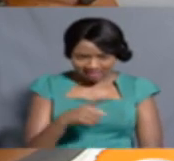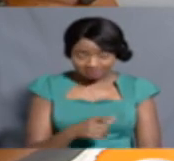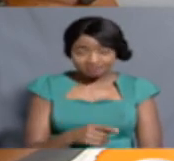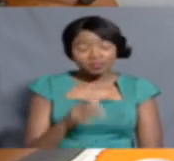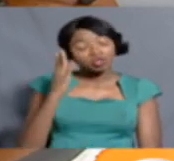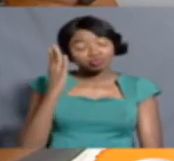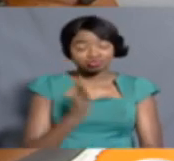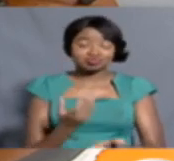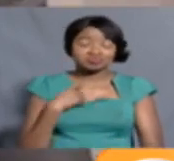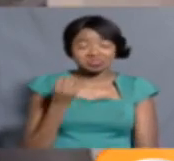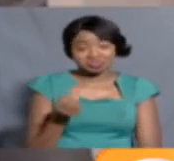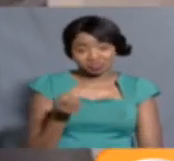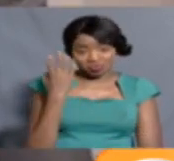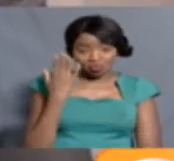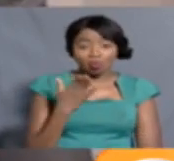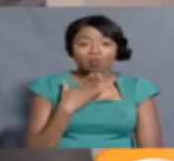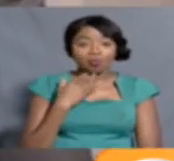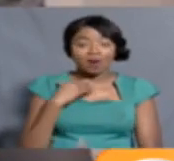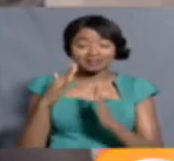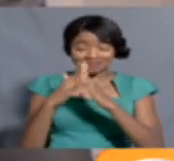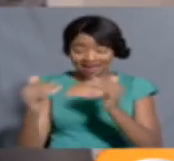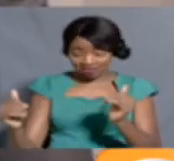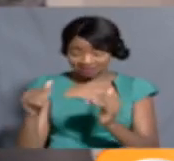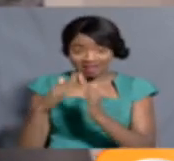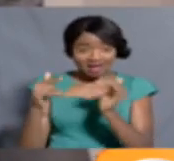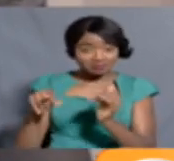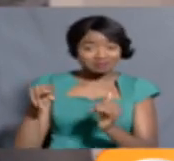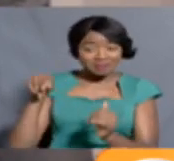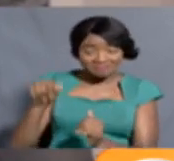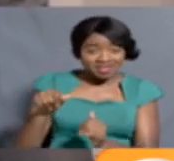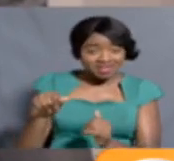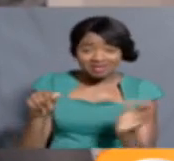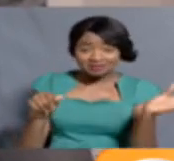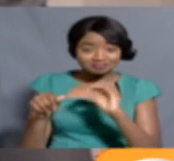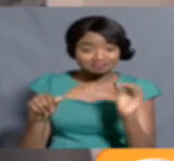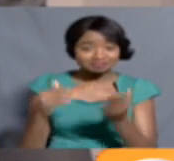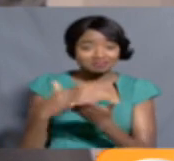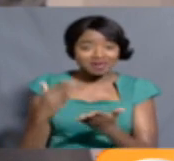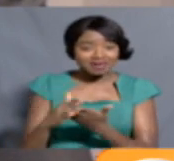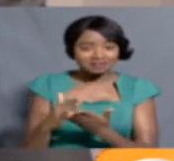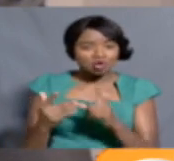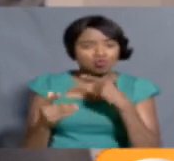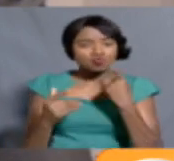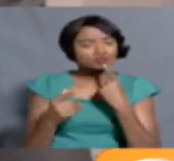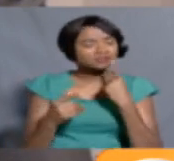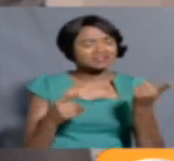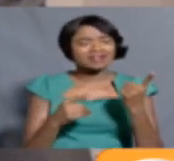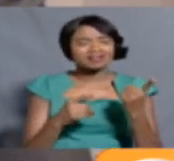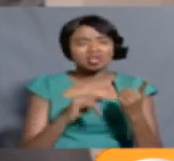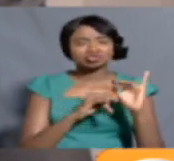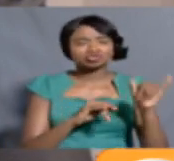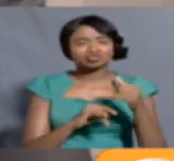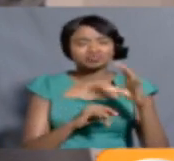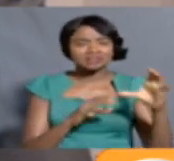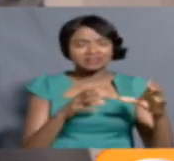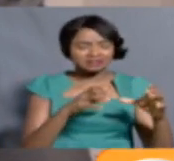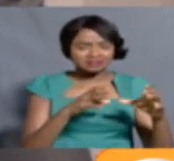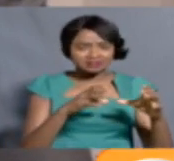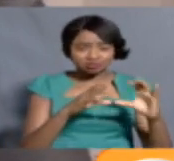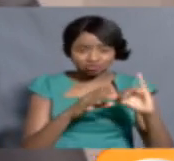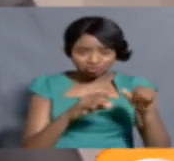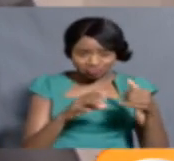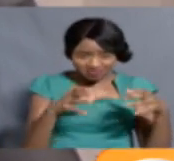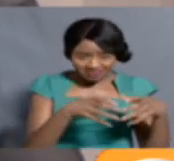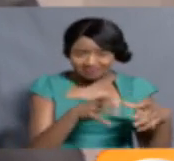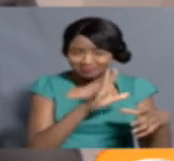house of my own where I'm not paying rent. Who told Jubilee government that they have to remind me about this bitter truth through housing